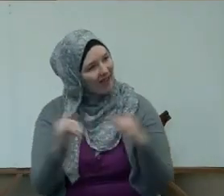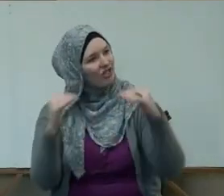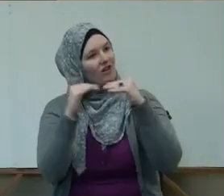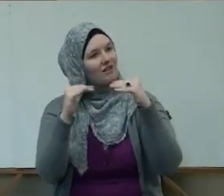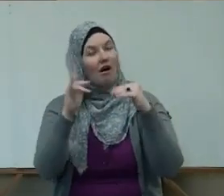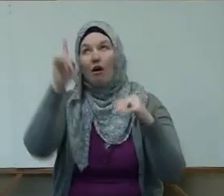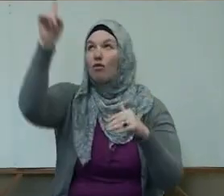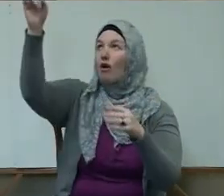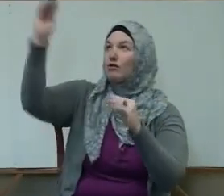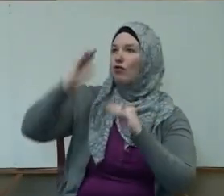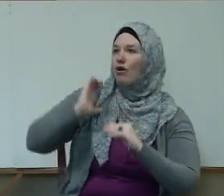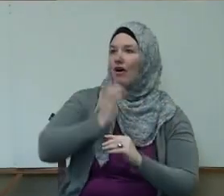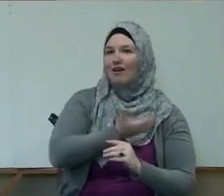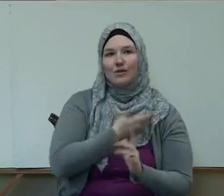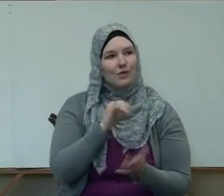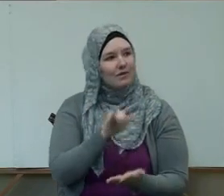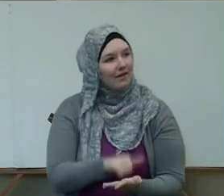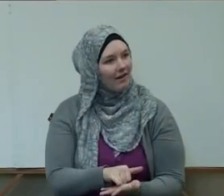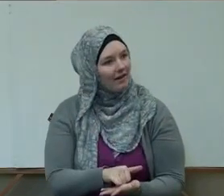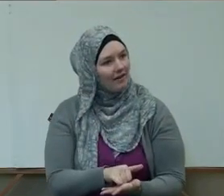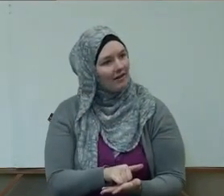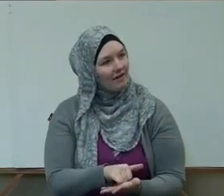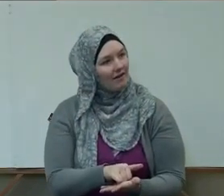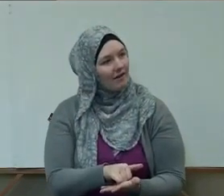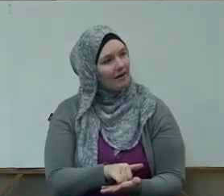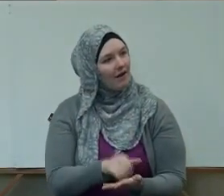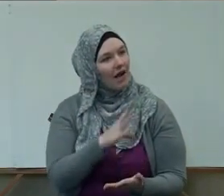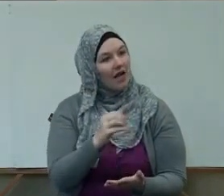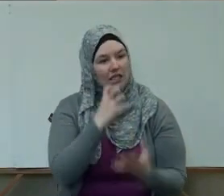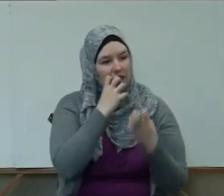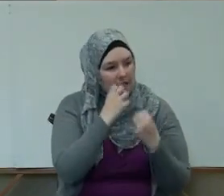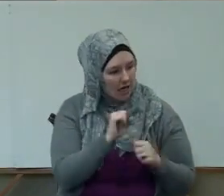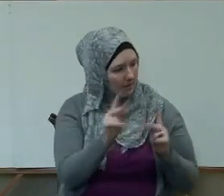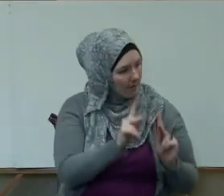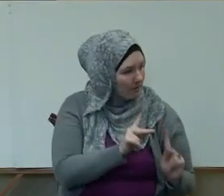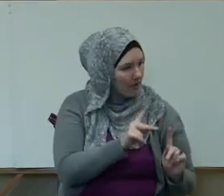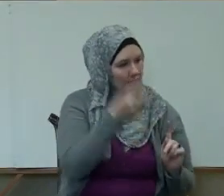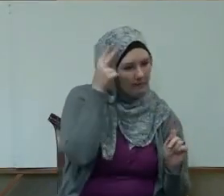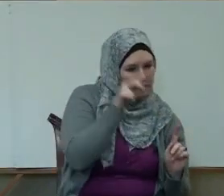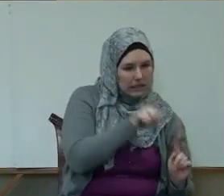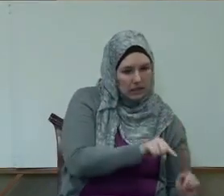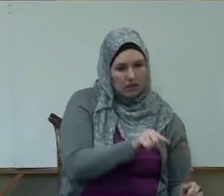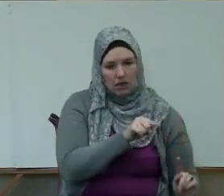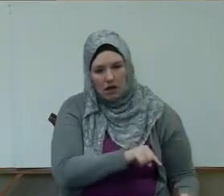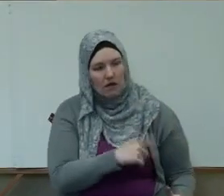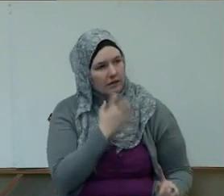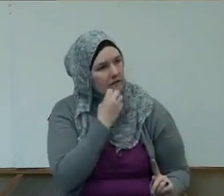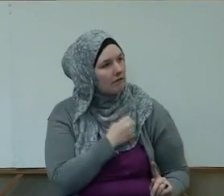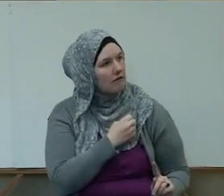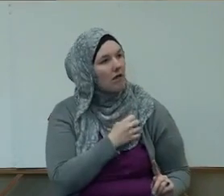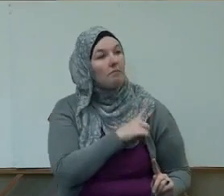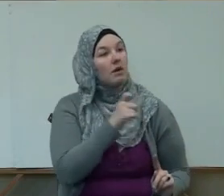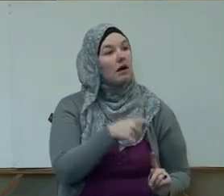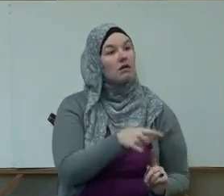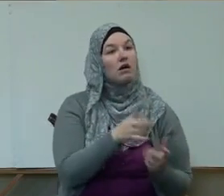is instructing us to be concerned about the well-being of our neighbors, so that no neighbor is envious of